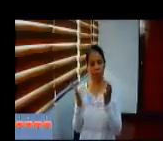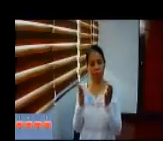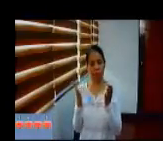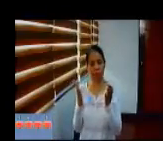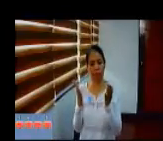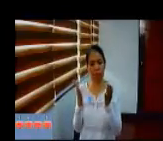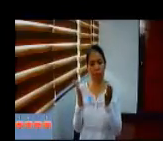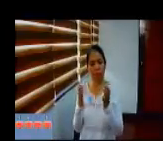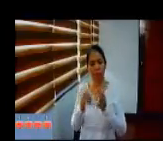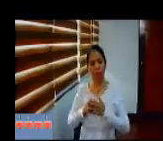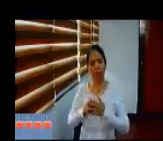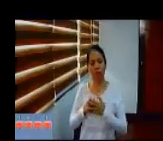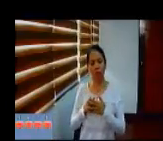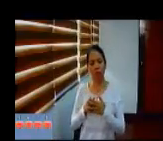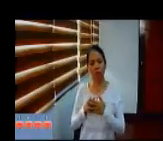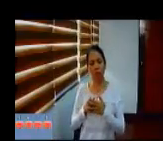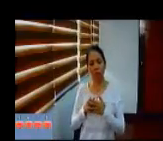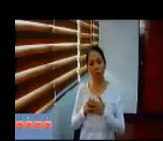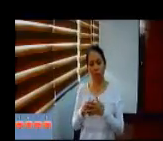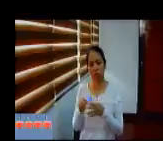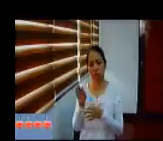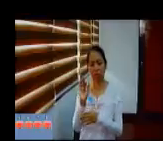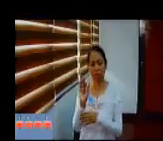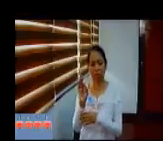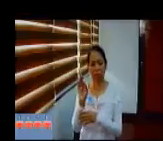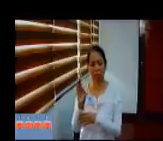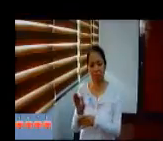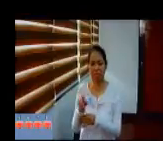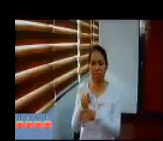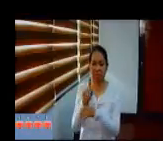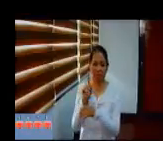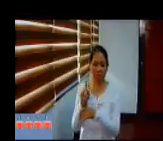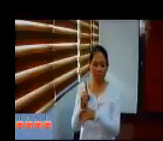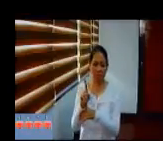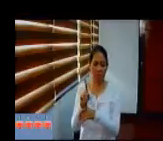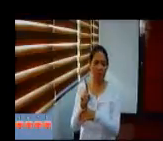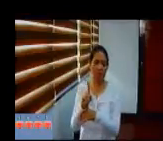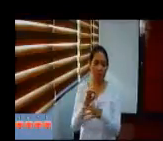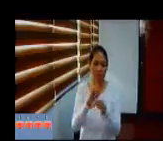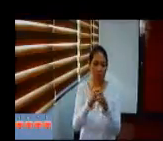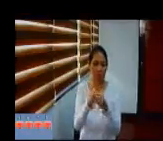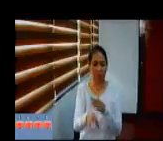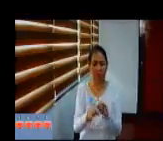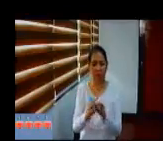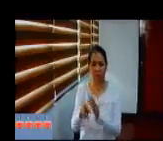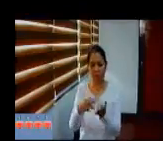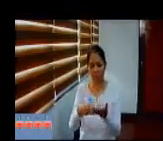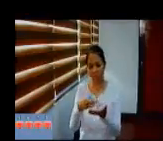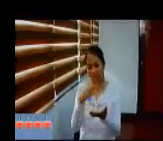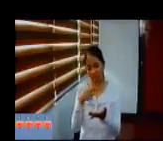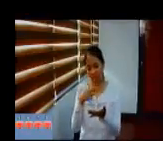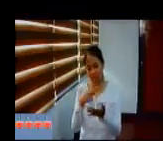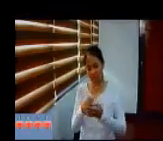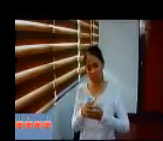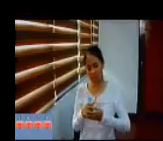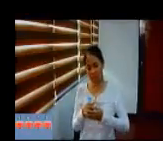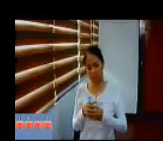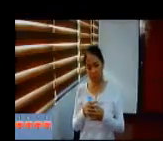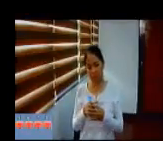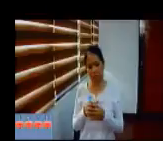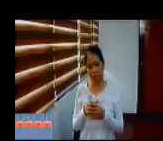they have to be content with one crop of rice. And I tell you, rain-fed rice with no control over water